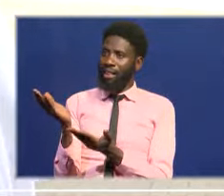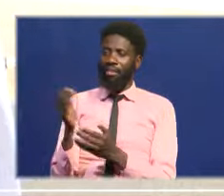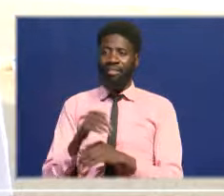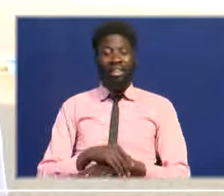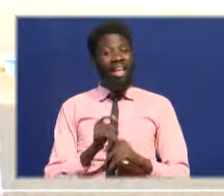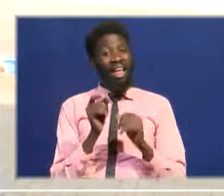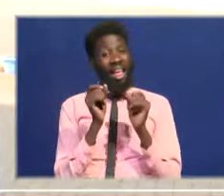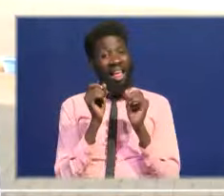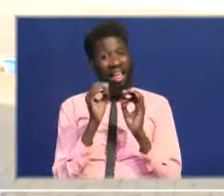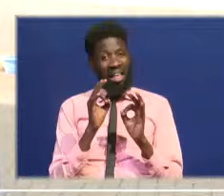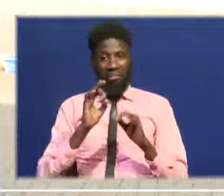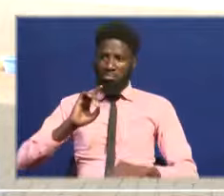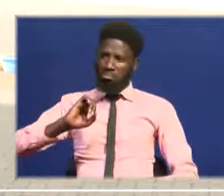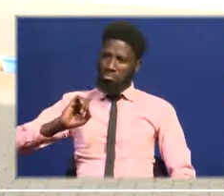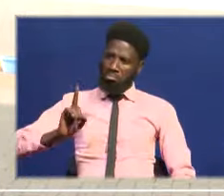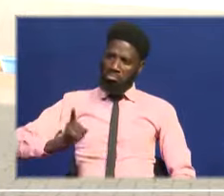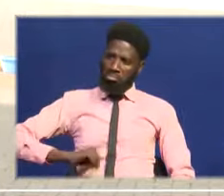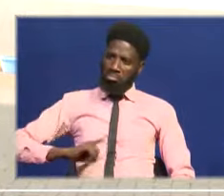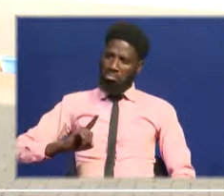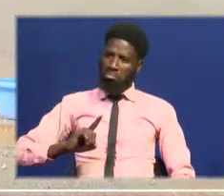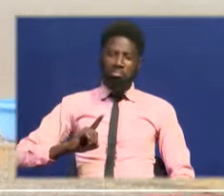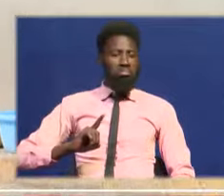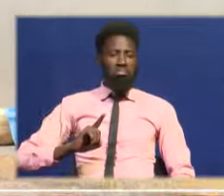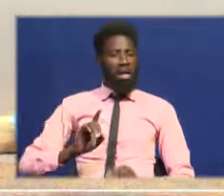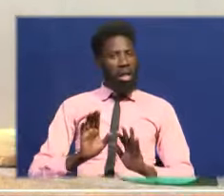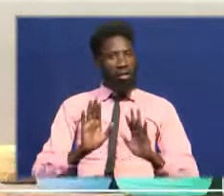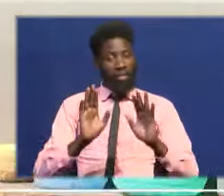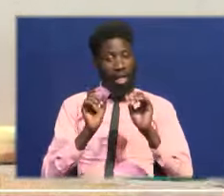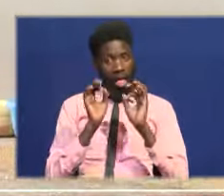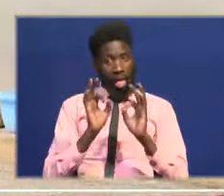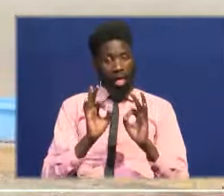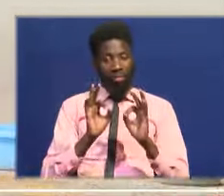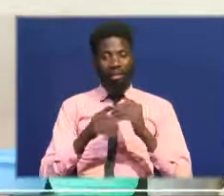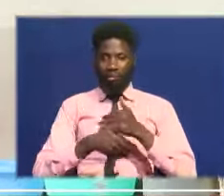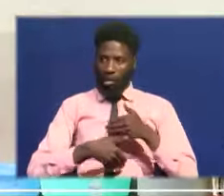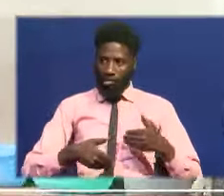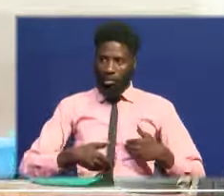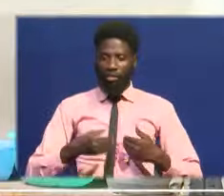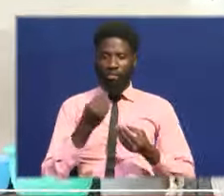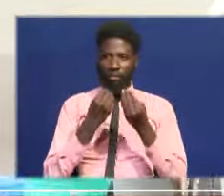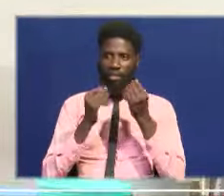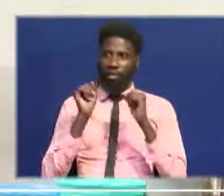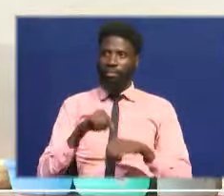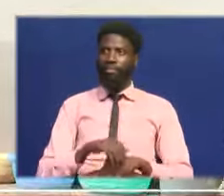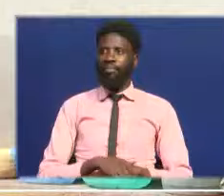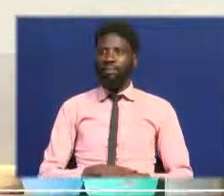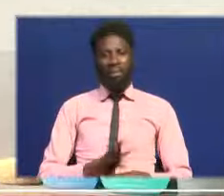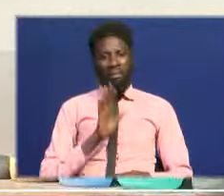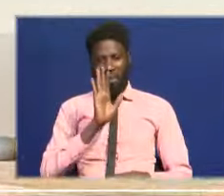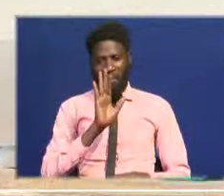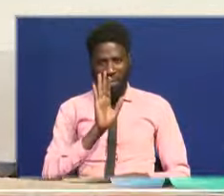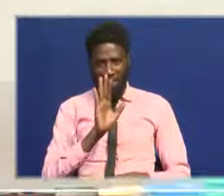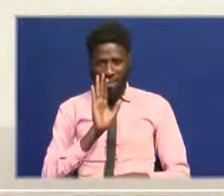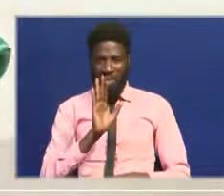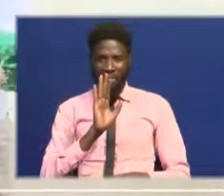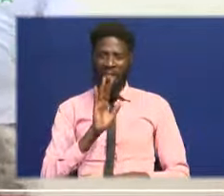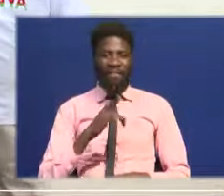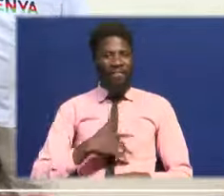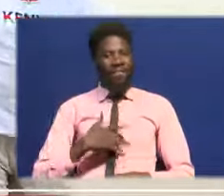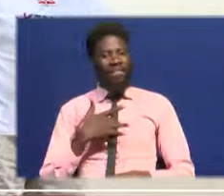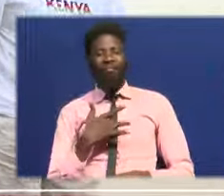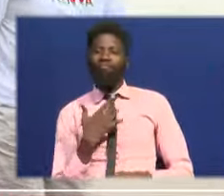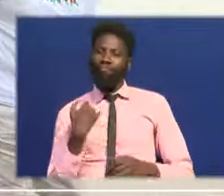they will not eat. They'll only eat when they want to eat. His fascination will turn into a lifetime hobby